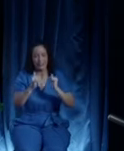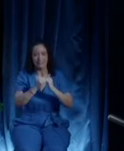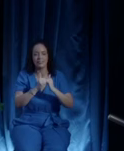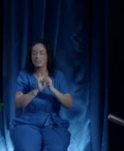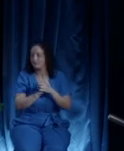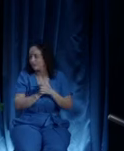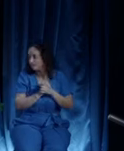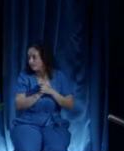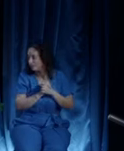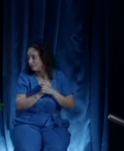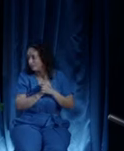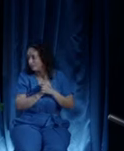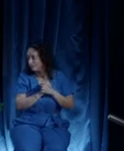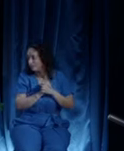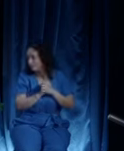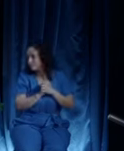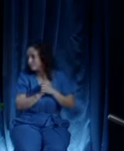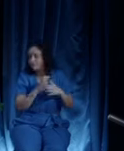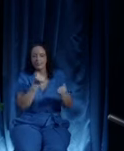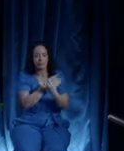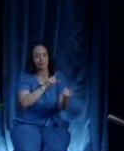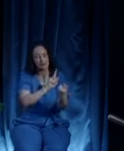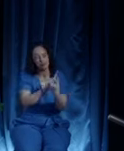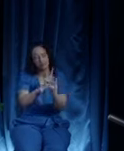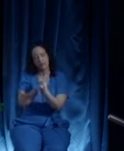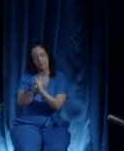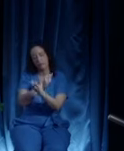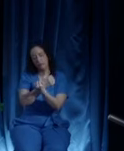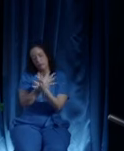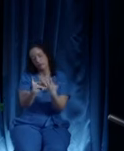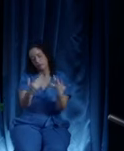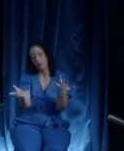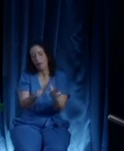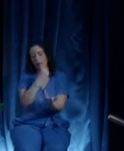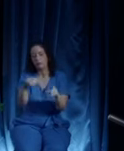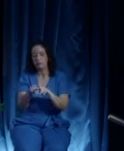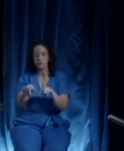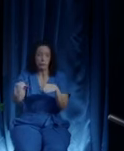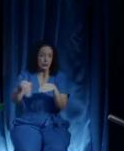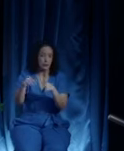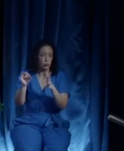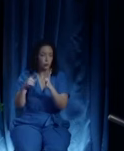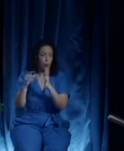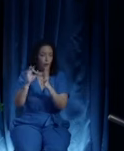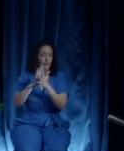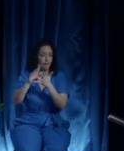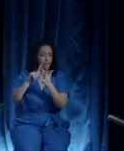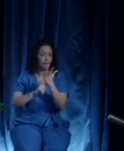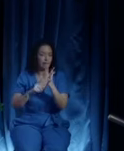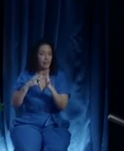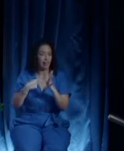And, you know, I've met many other historians, including Ophelia Field, who was a